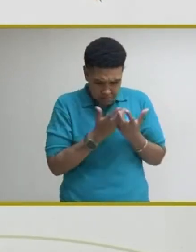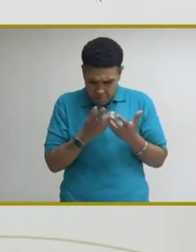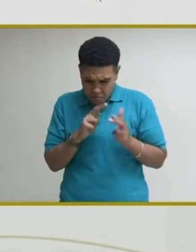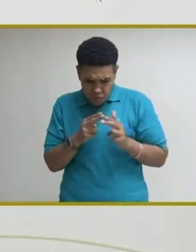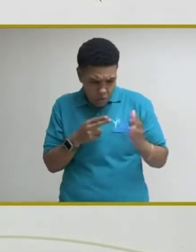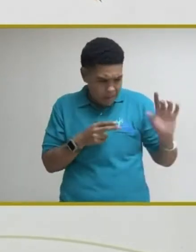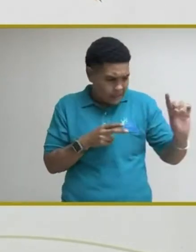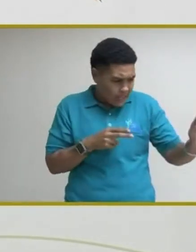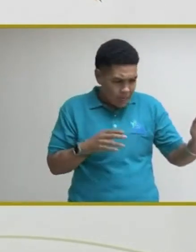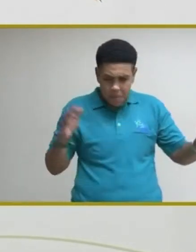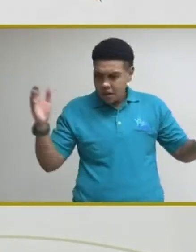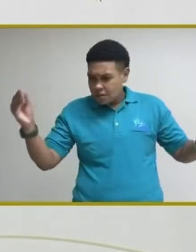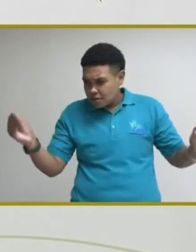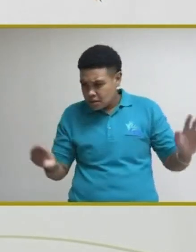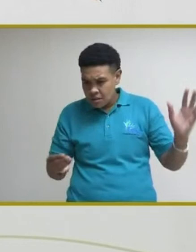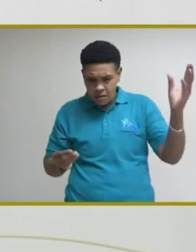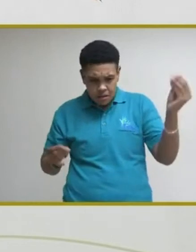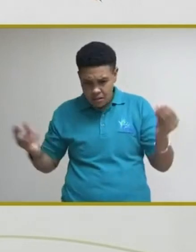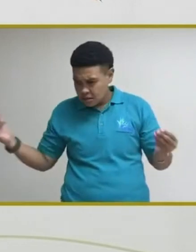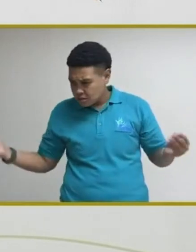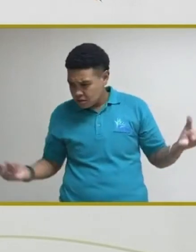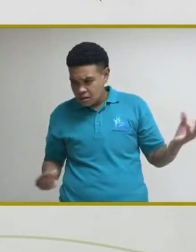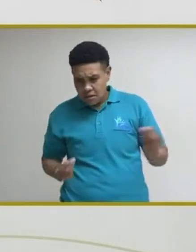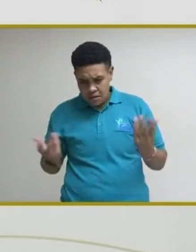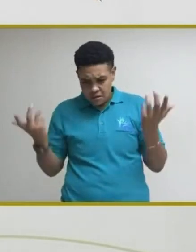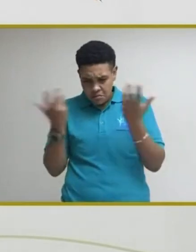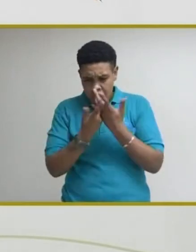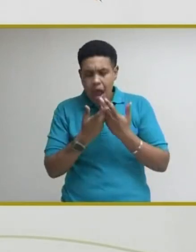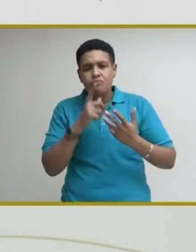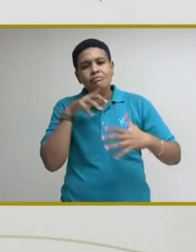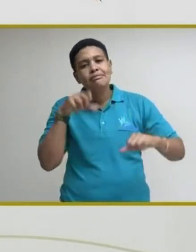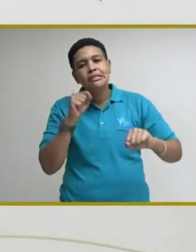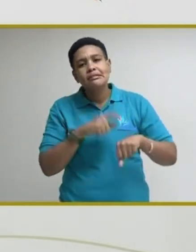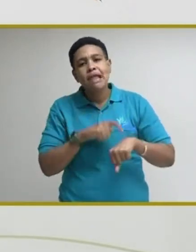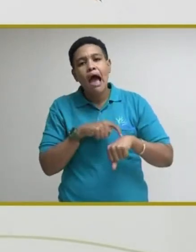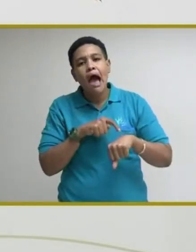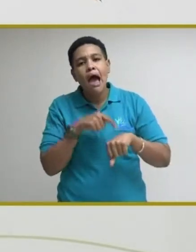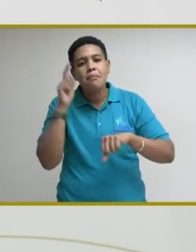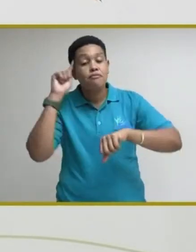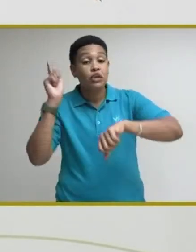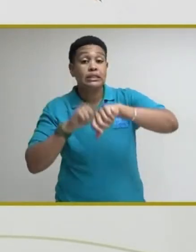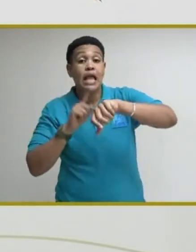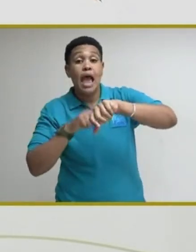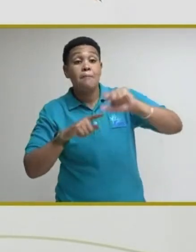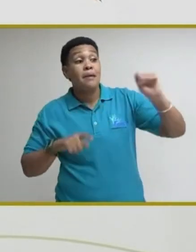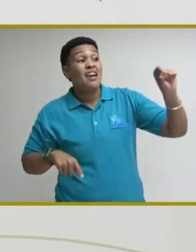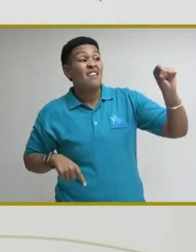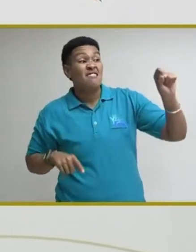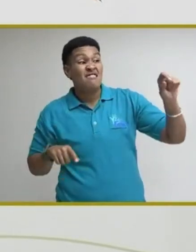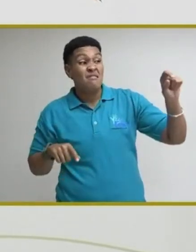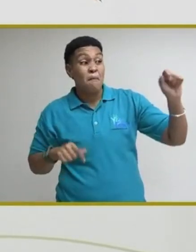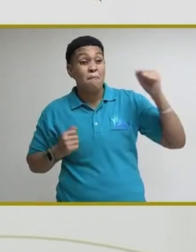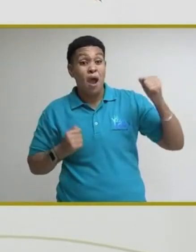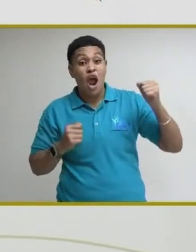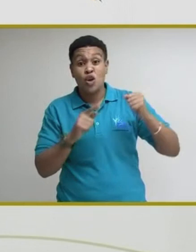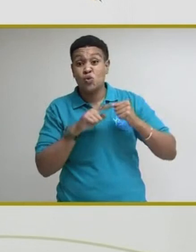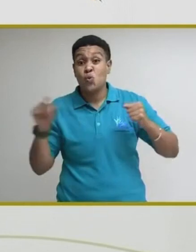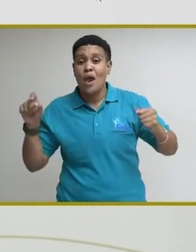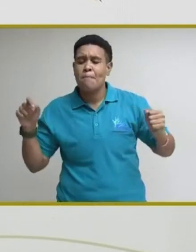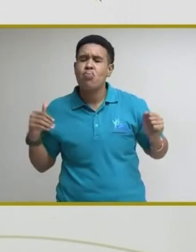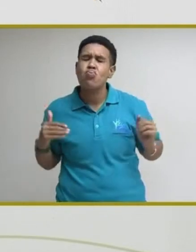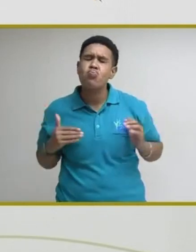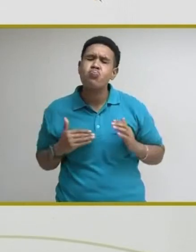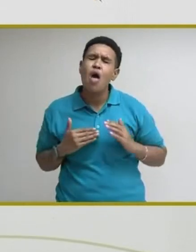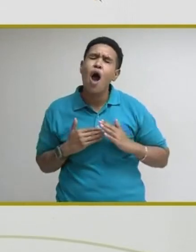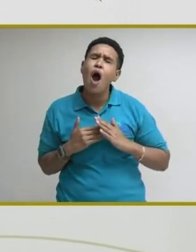our database, does take some time. And for the period March to April, we had thousands of cases